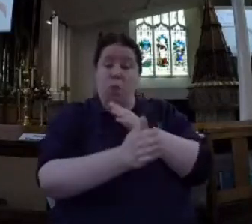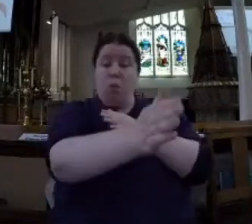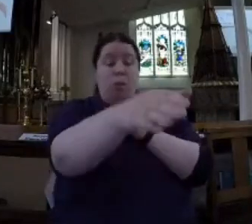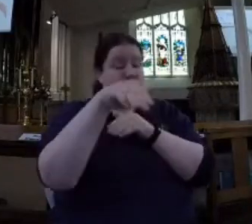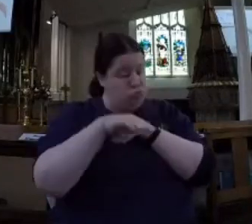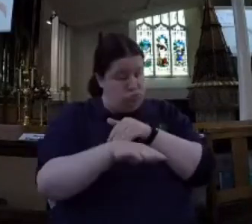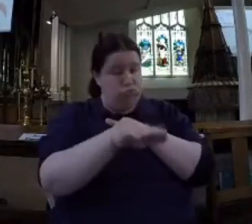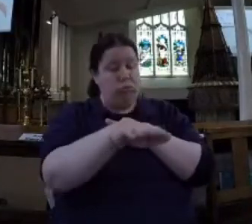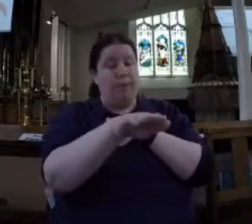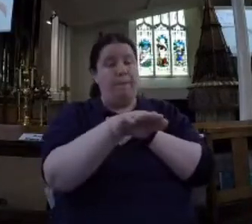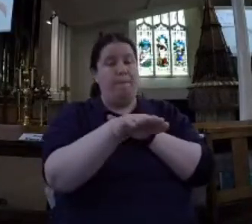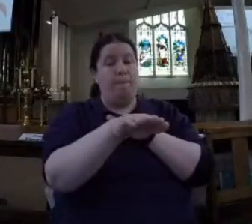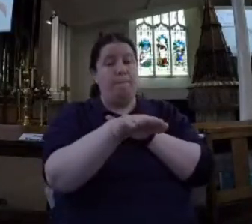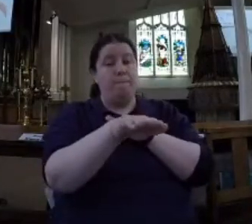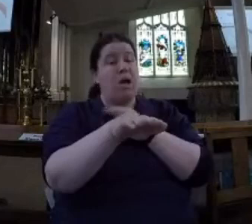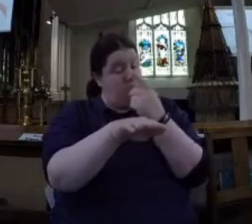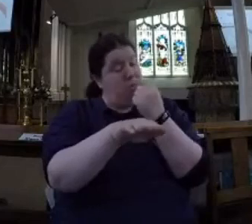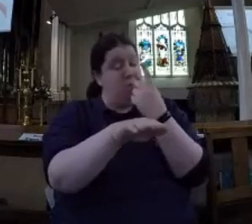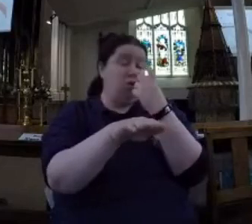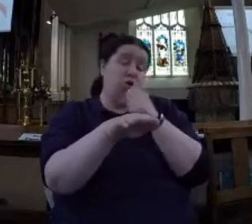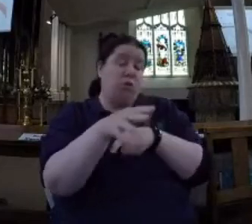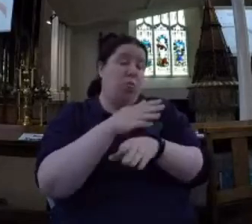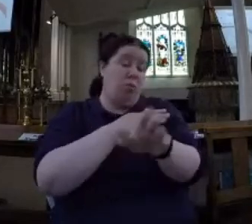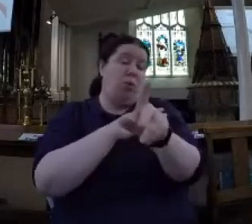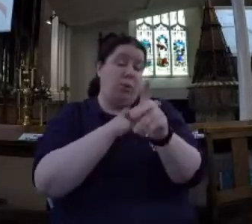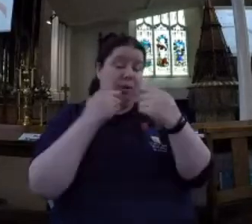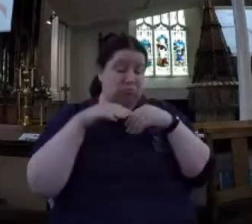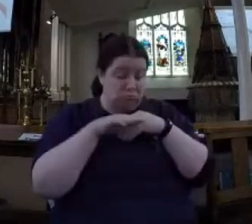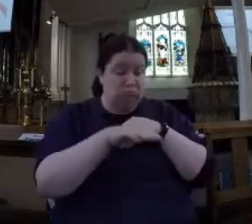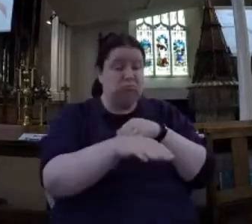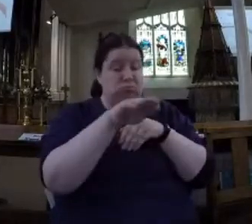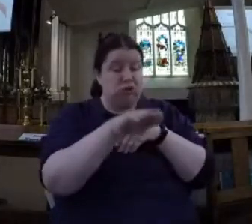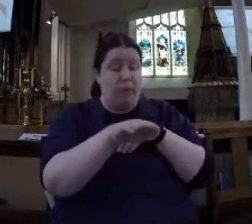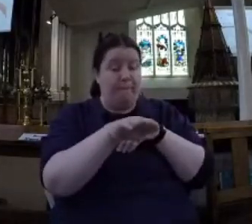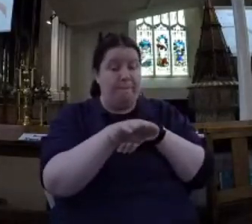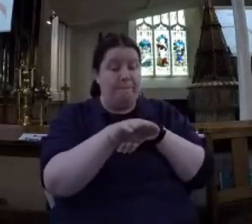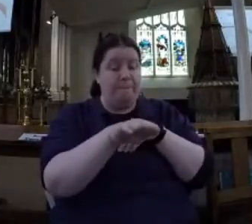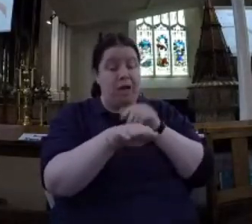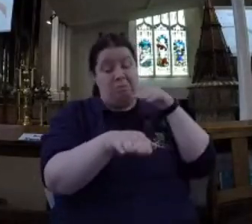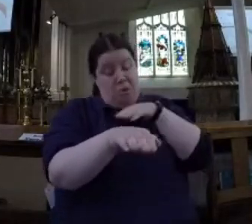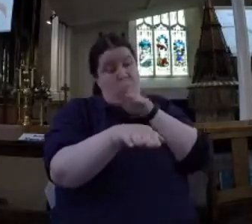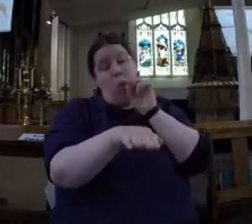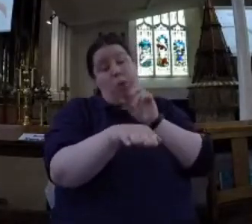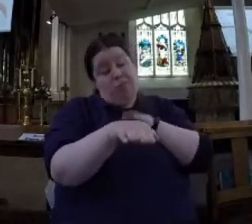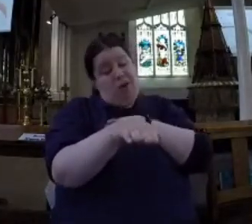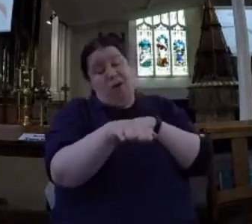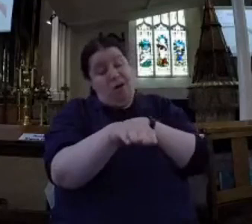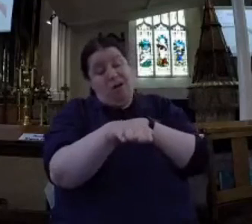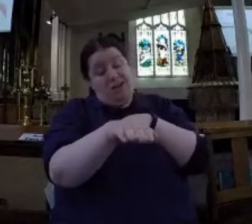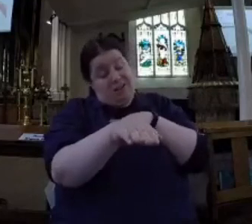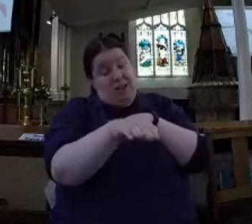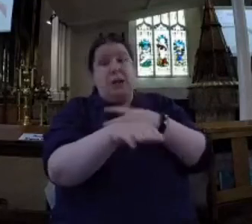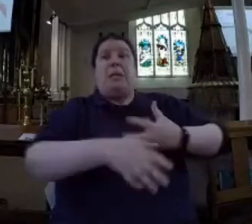intersection, even though he could probably have beaten the red light by accelerating. Well, the woman who's tailgating him